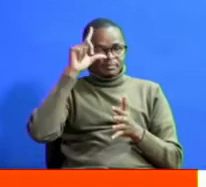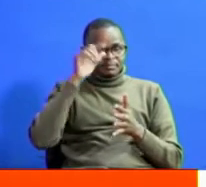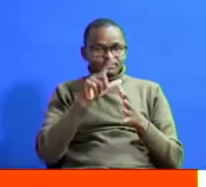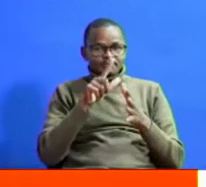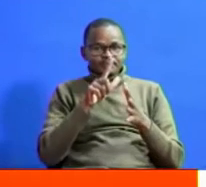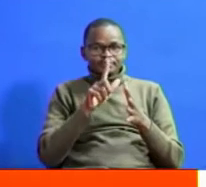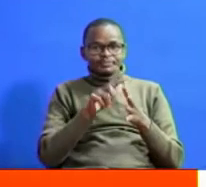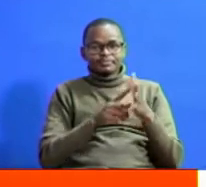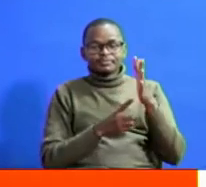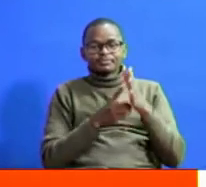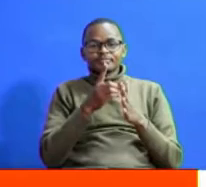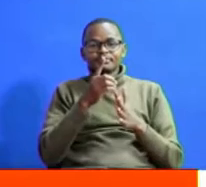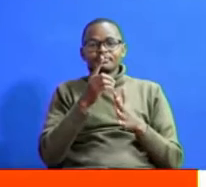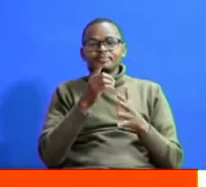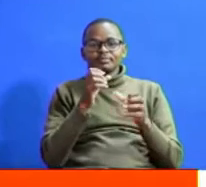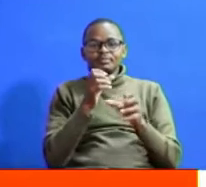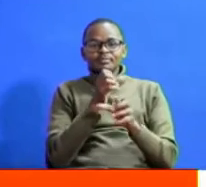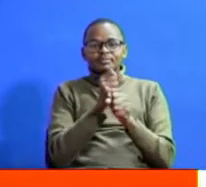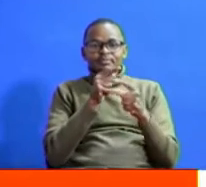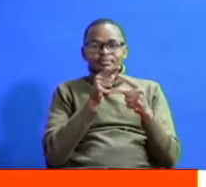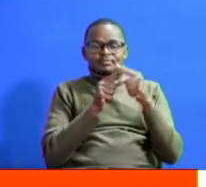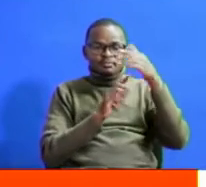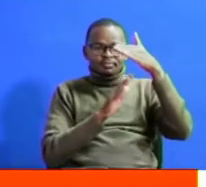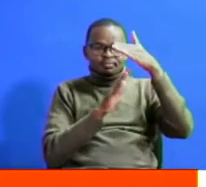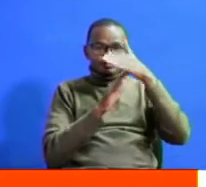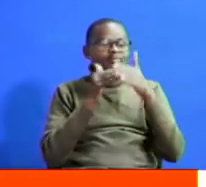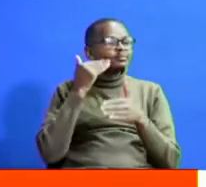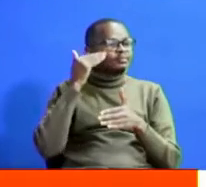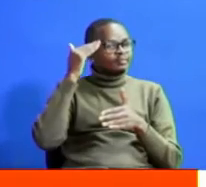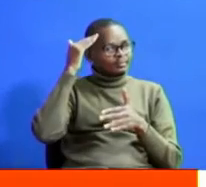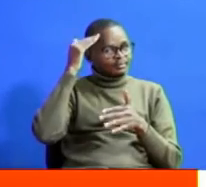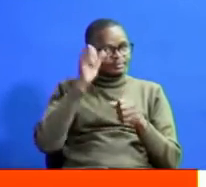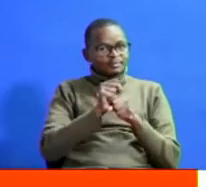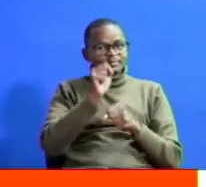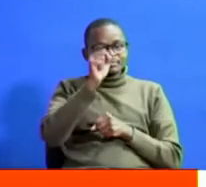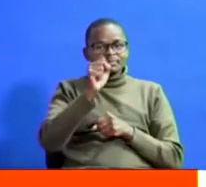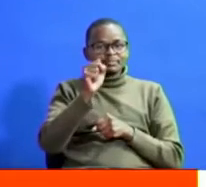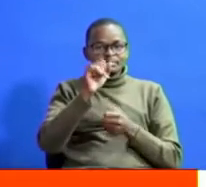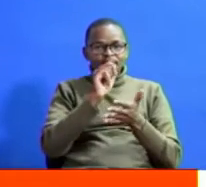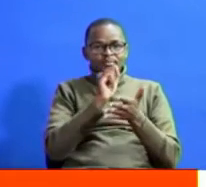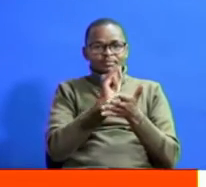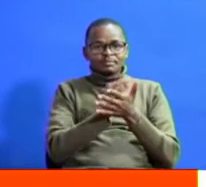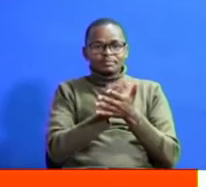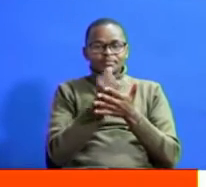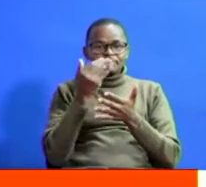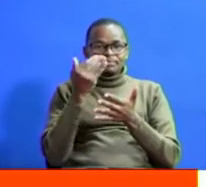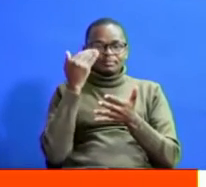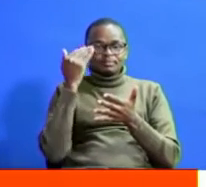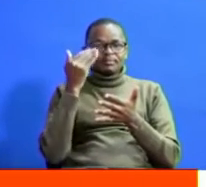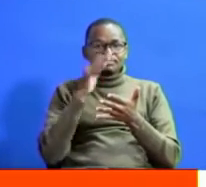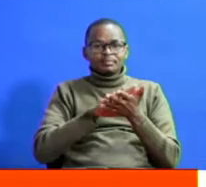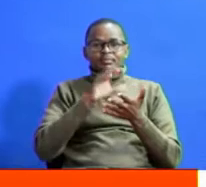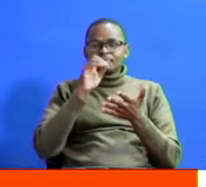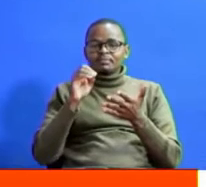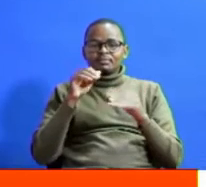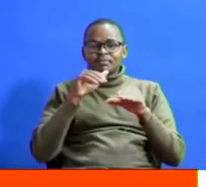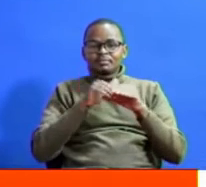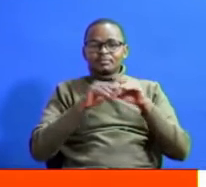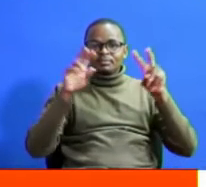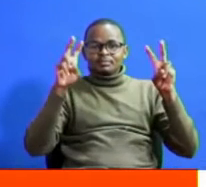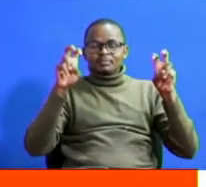the latest developments were associated to a Supreme Court ruling on 15th July that upheld the former governor's impeachment, and I